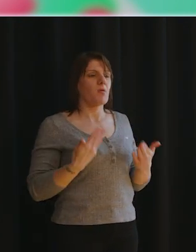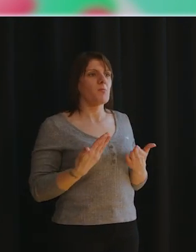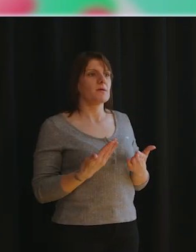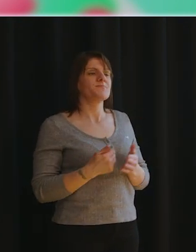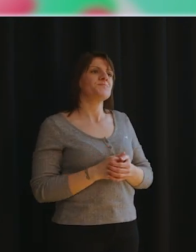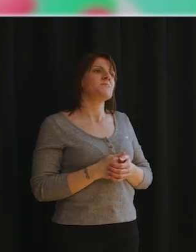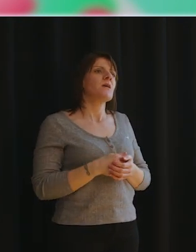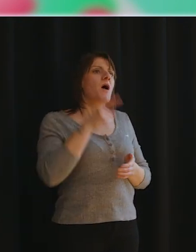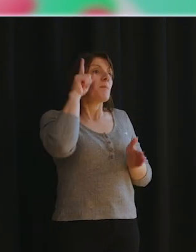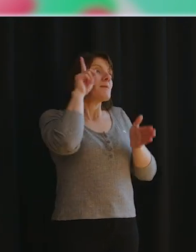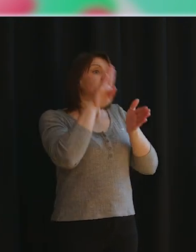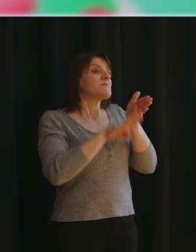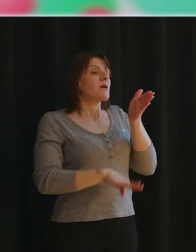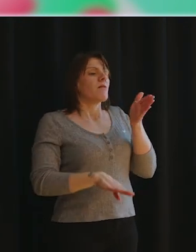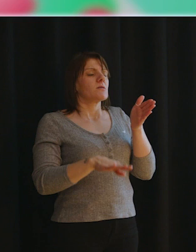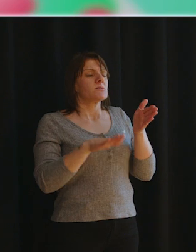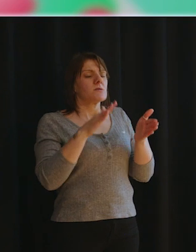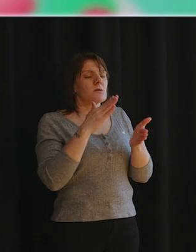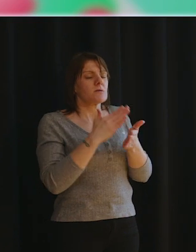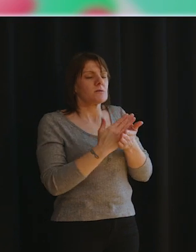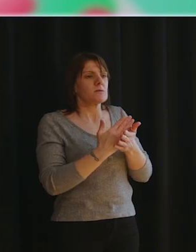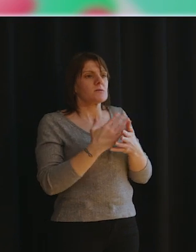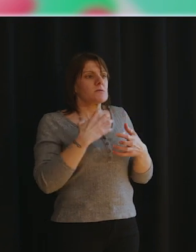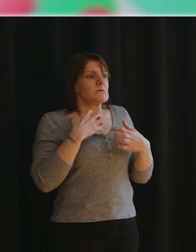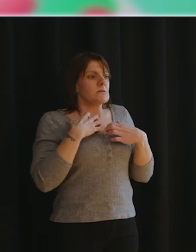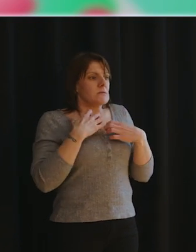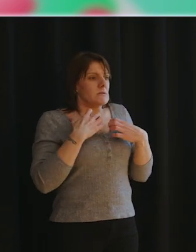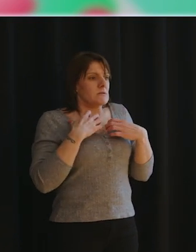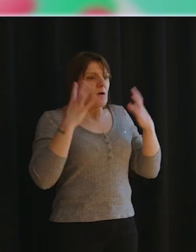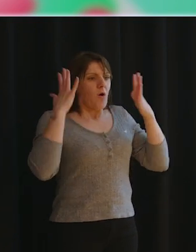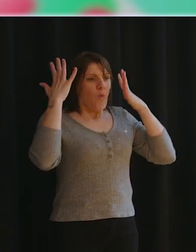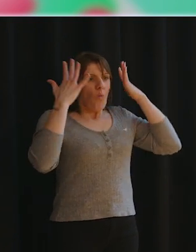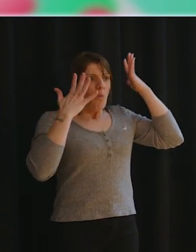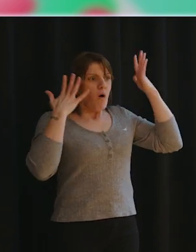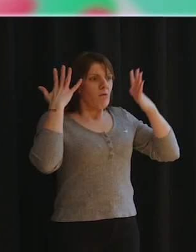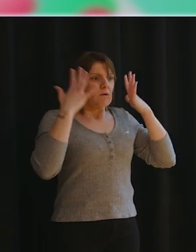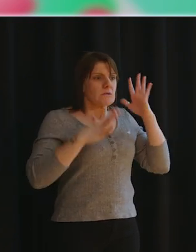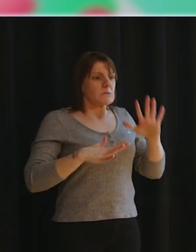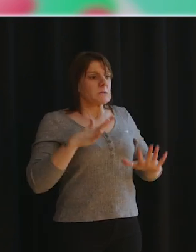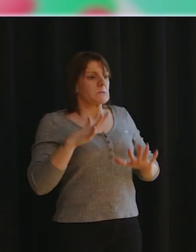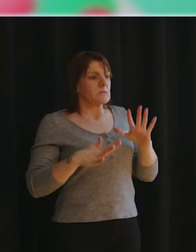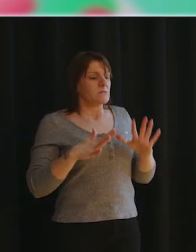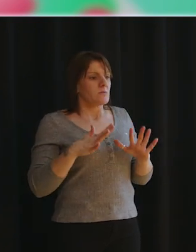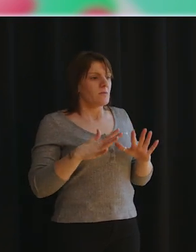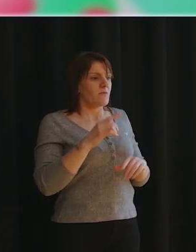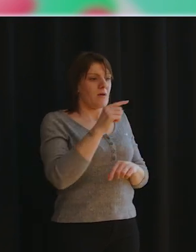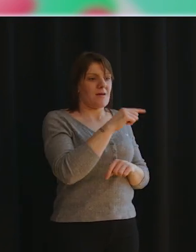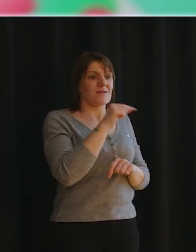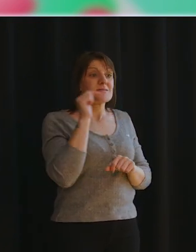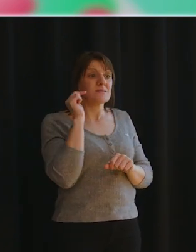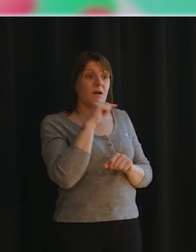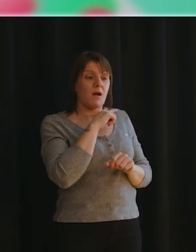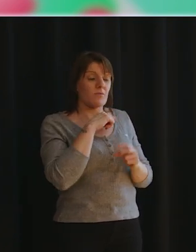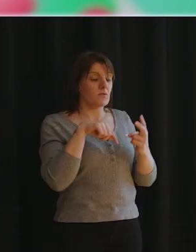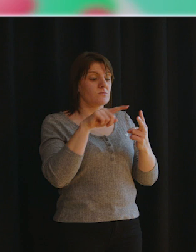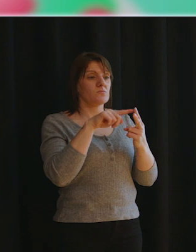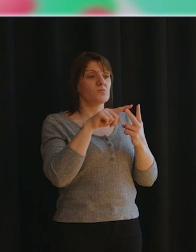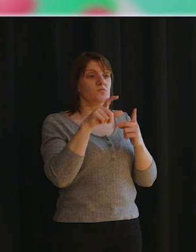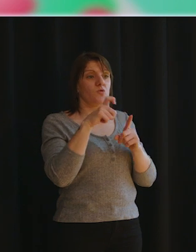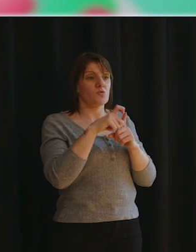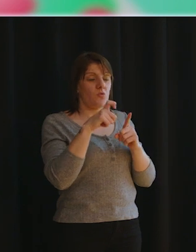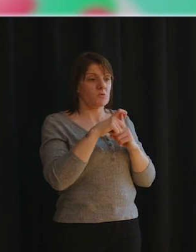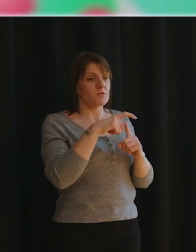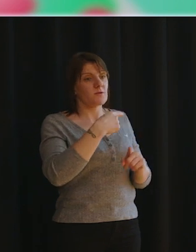around taking my son and 2 daughters over to Ireland in 3 days'